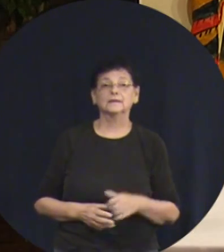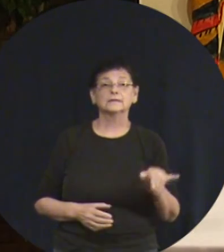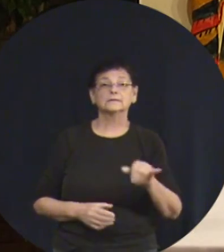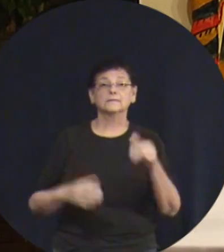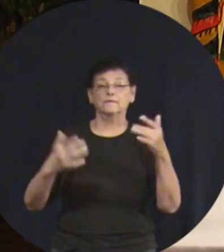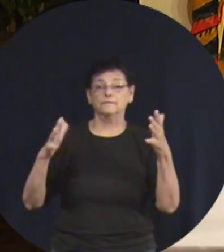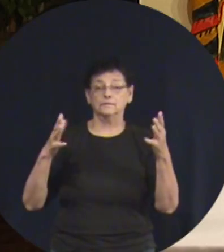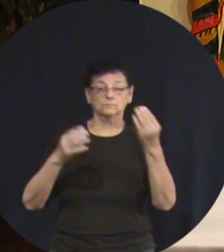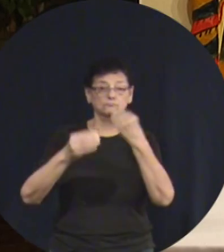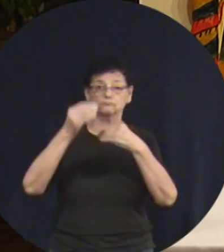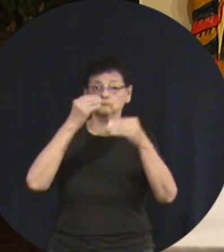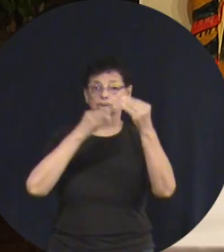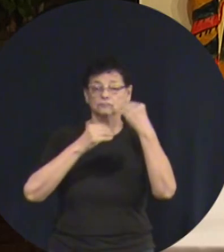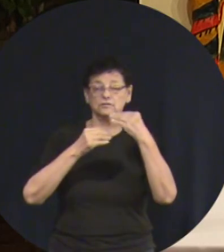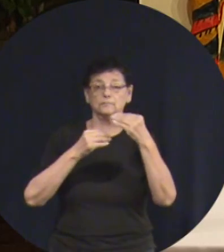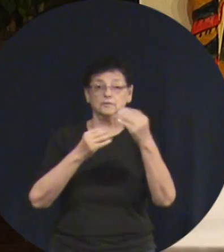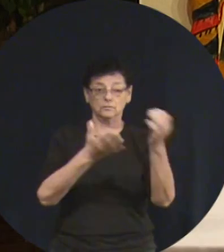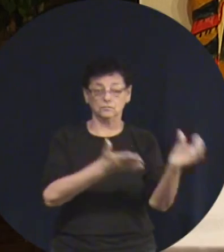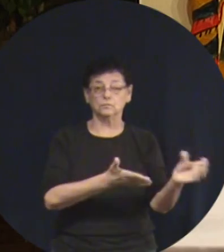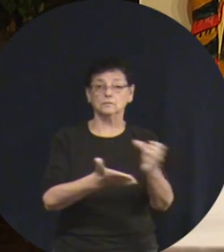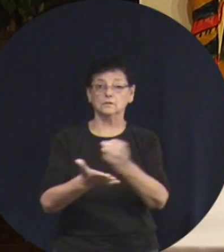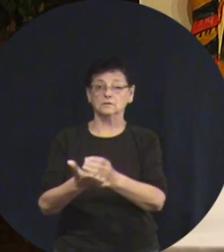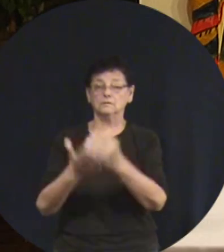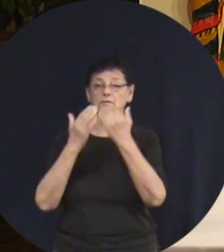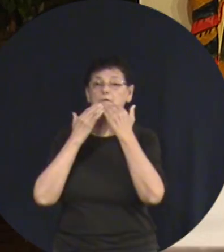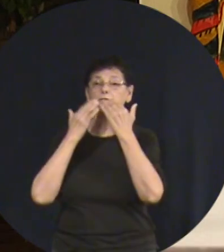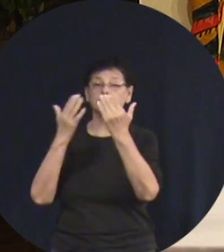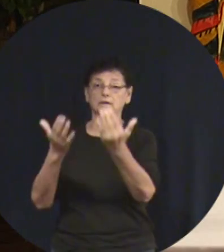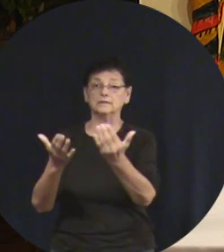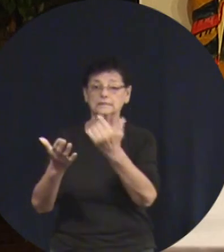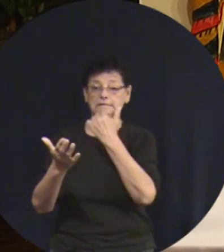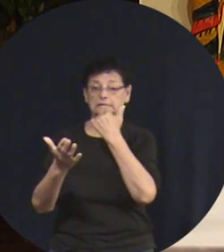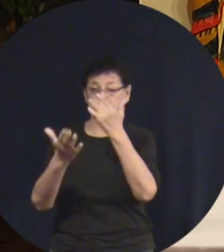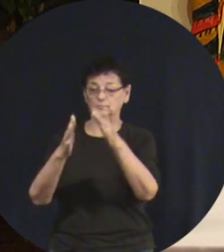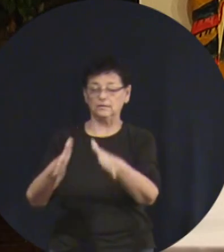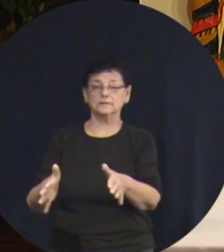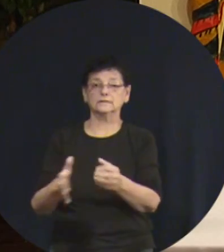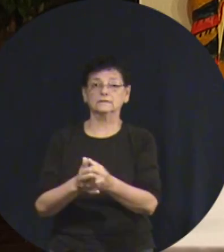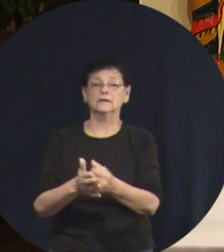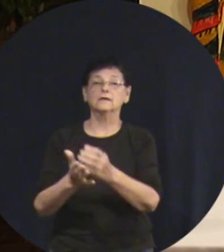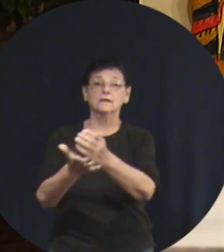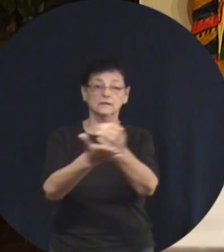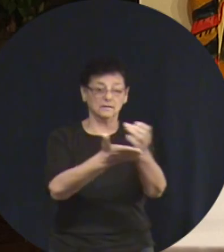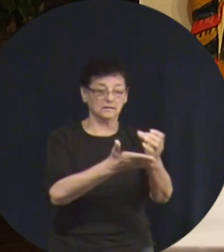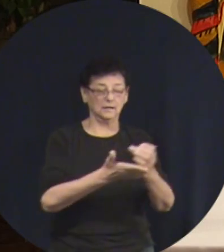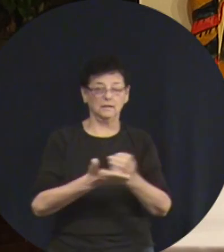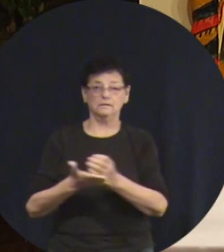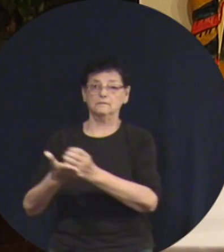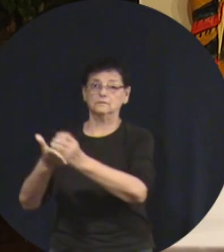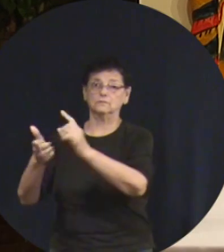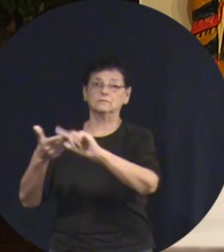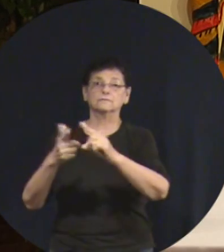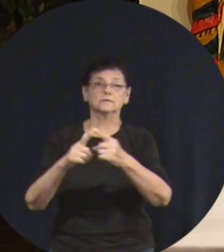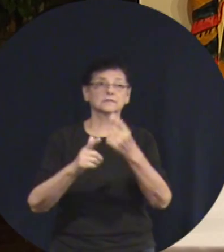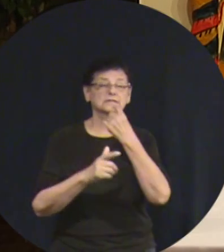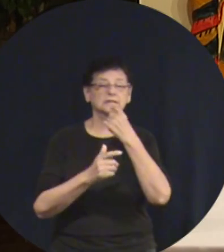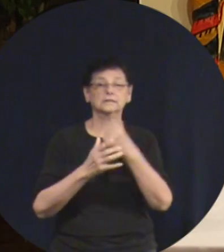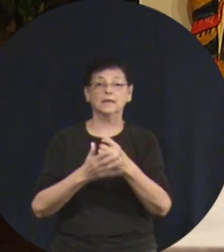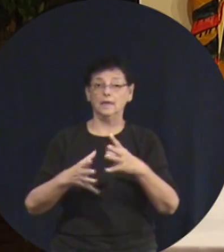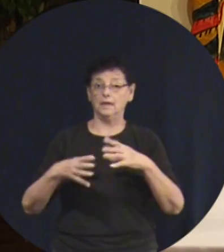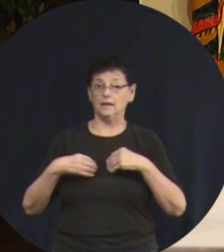In a similar way, when supper was ended, he took the chalice, and giving you thanks, he said the blessing, and gave the chalice to his disciples,